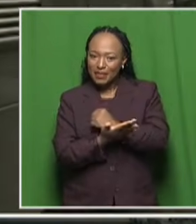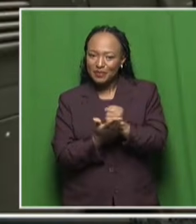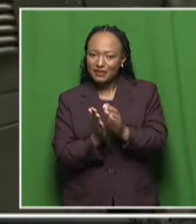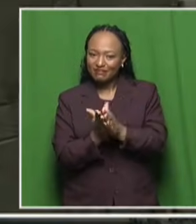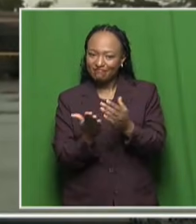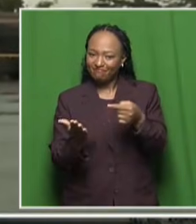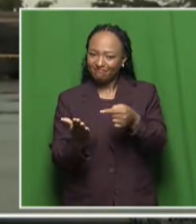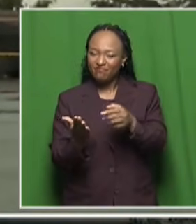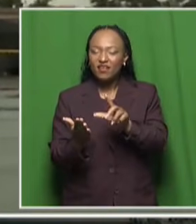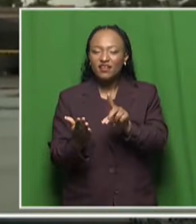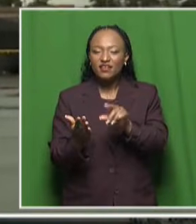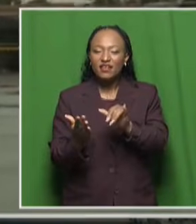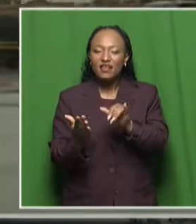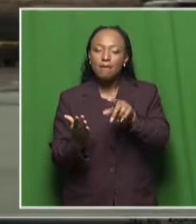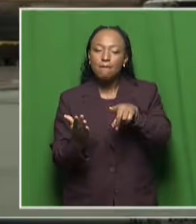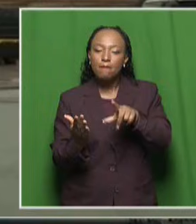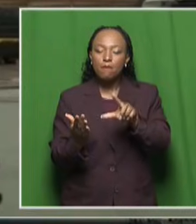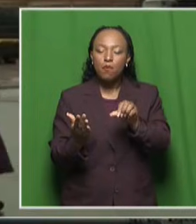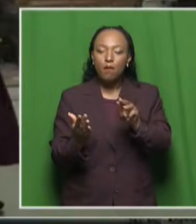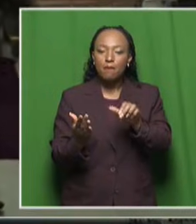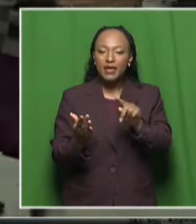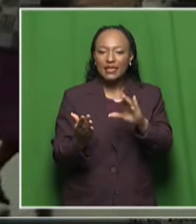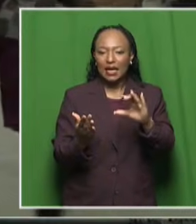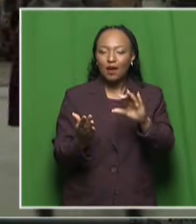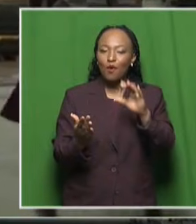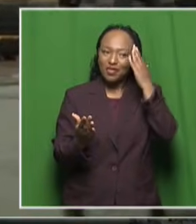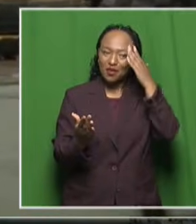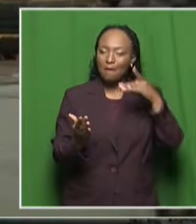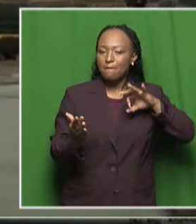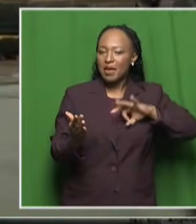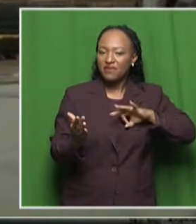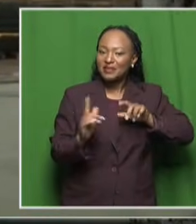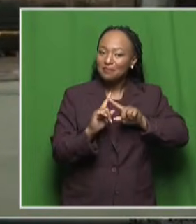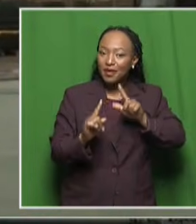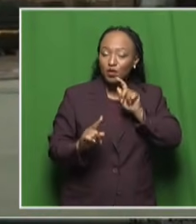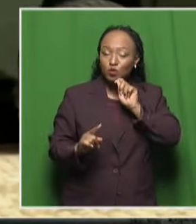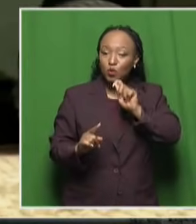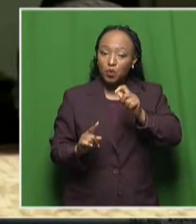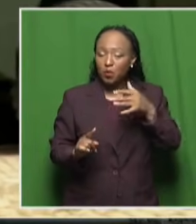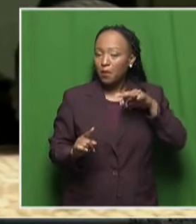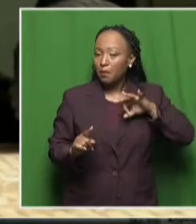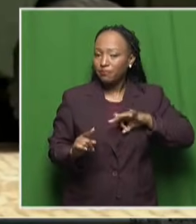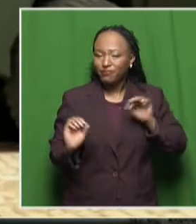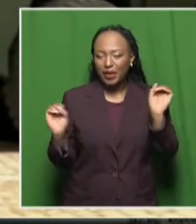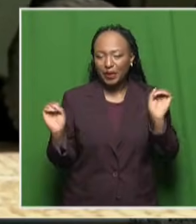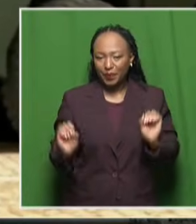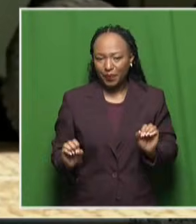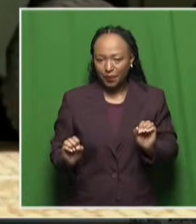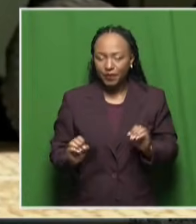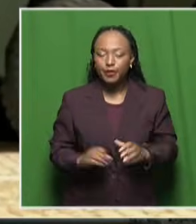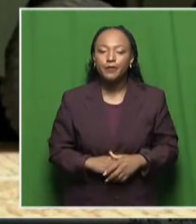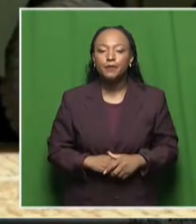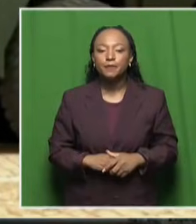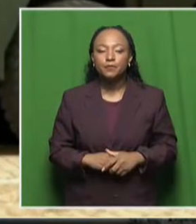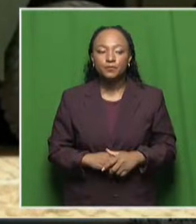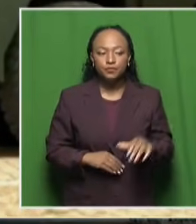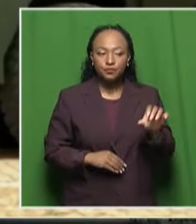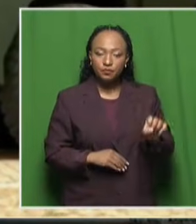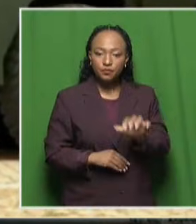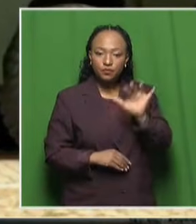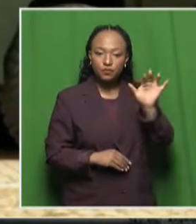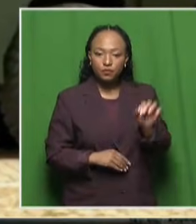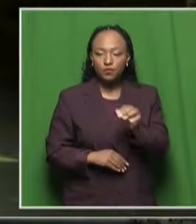doesn't. And of course, many people concerned, Dr. Makhubele, because diplomatic relations between South Africa and the United States